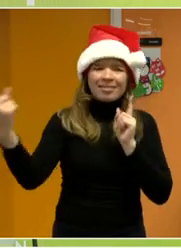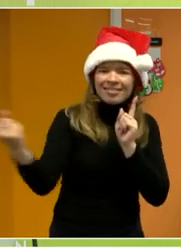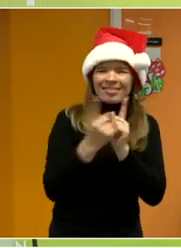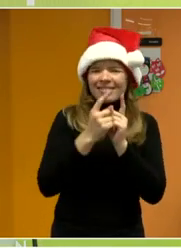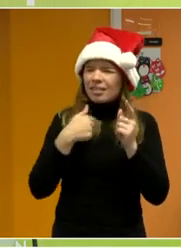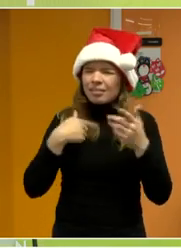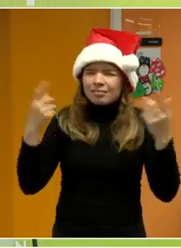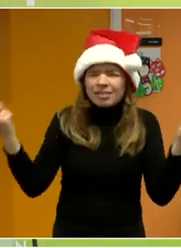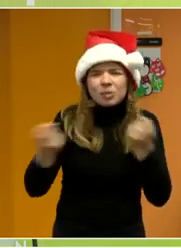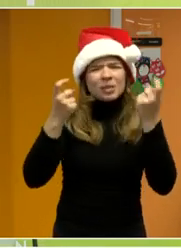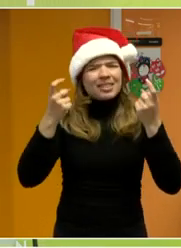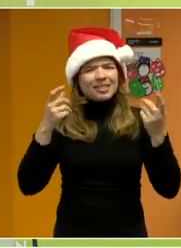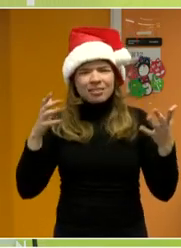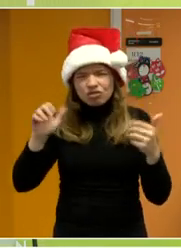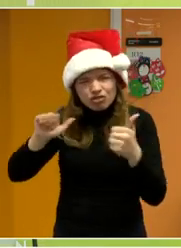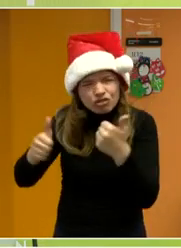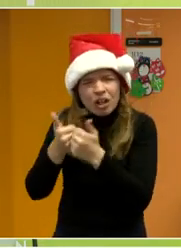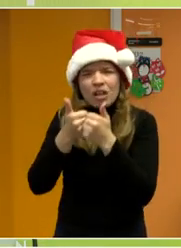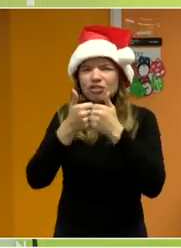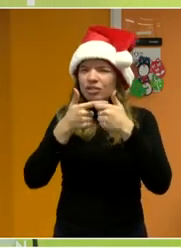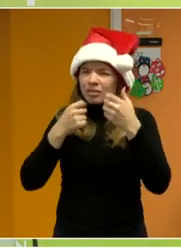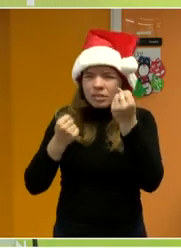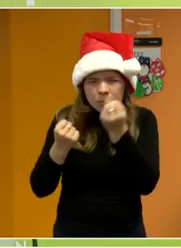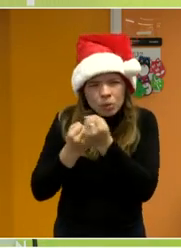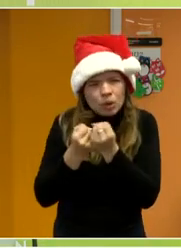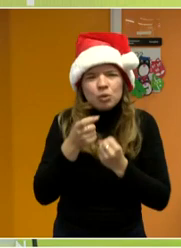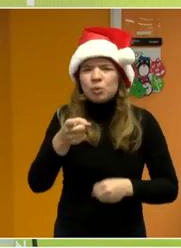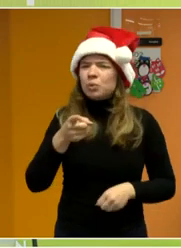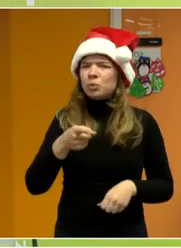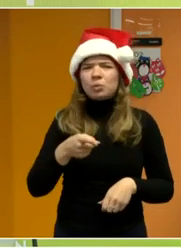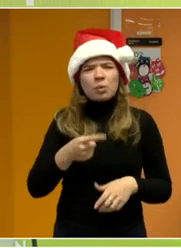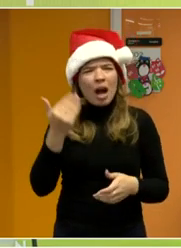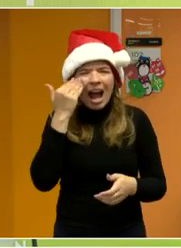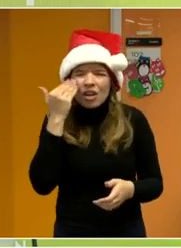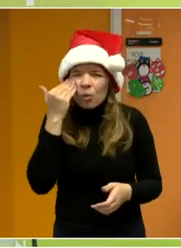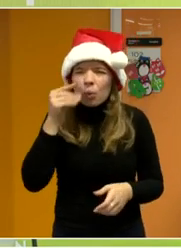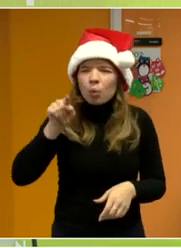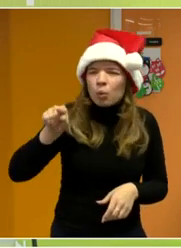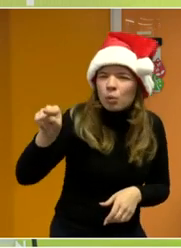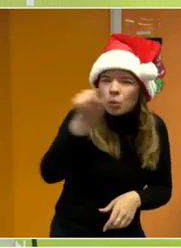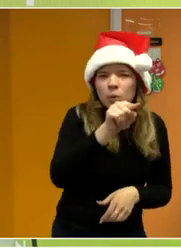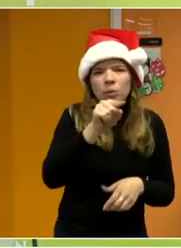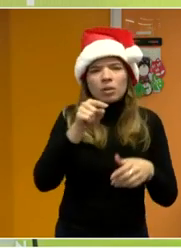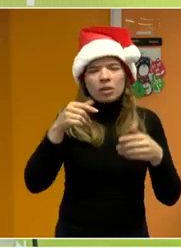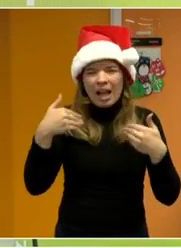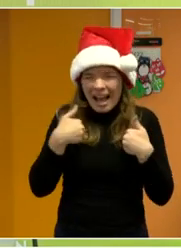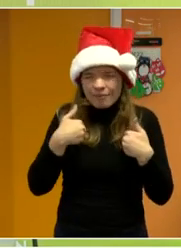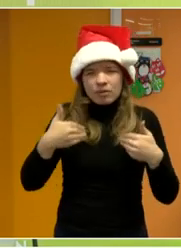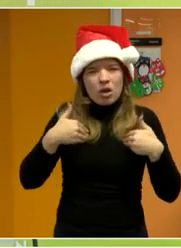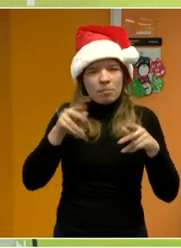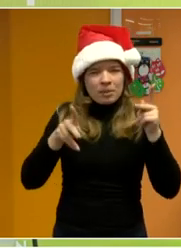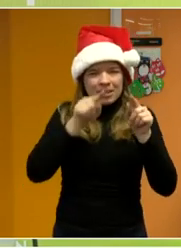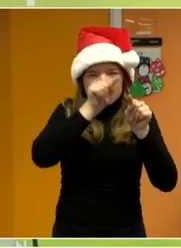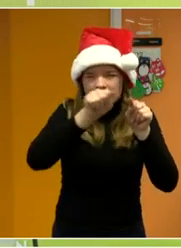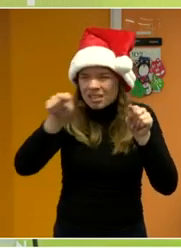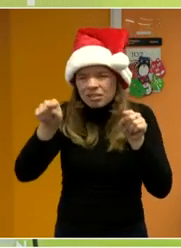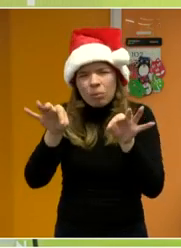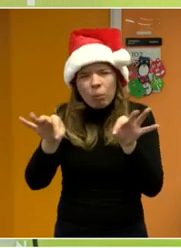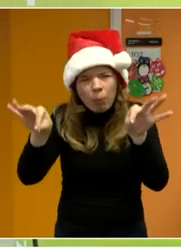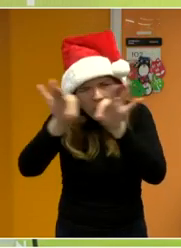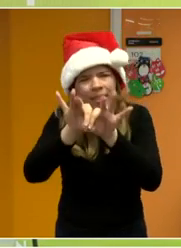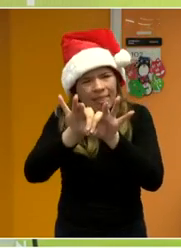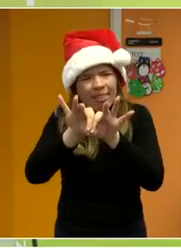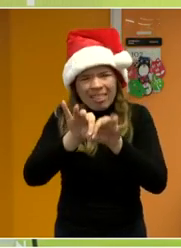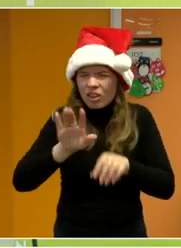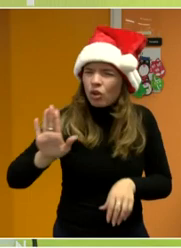support them. We know that every young person in our community is worthy and capable and full of promise, and